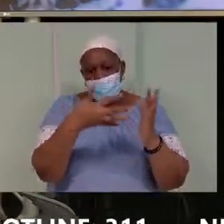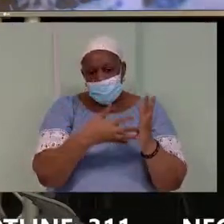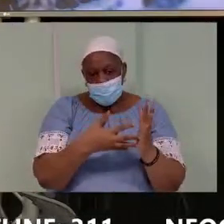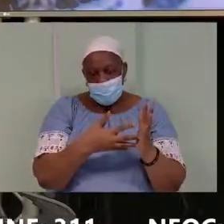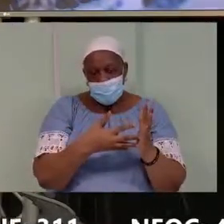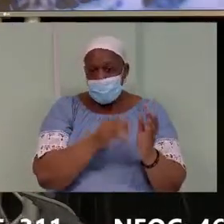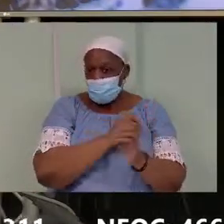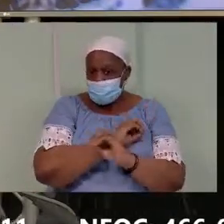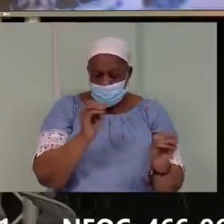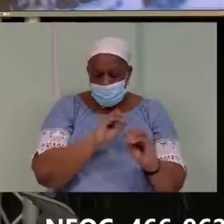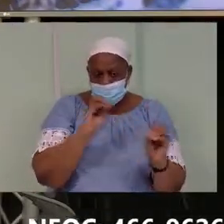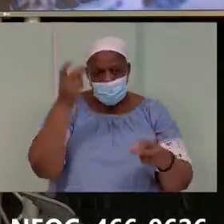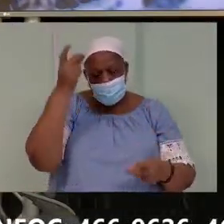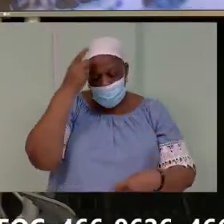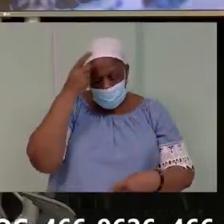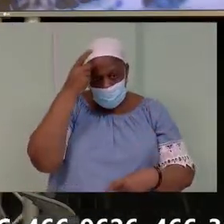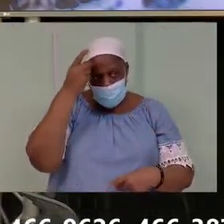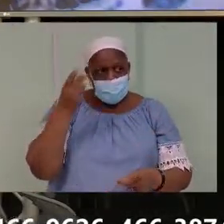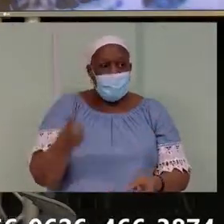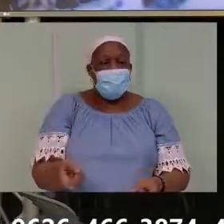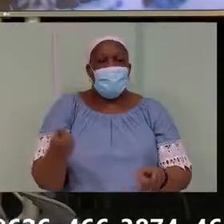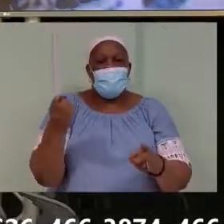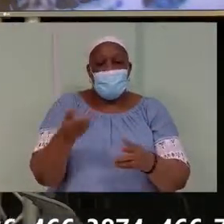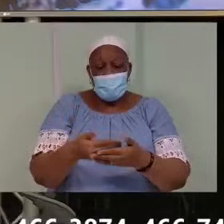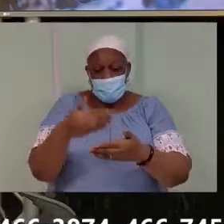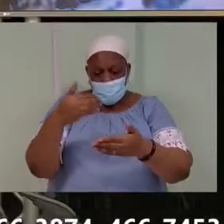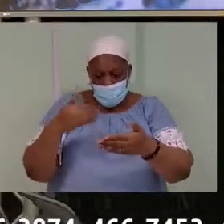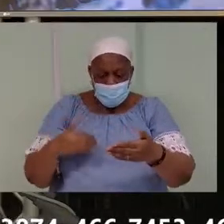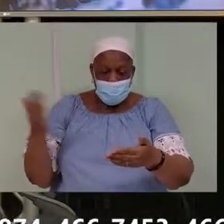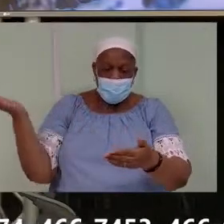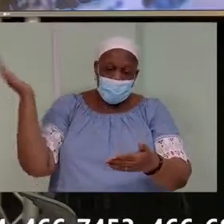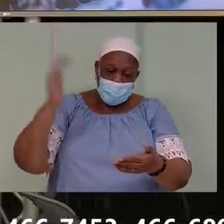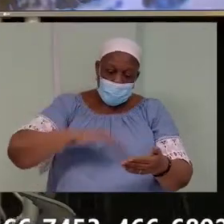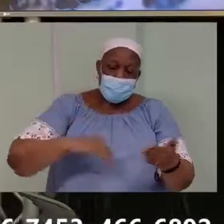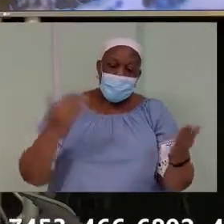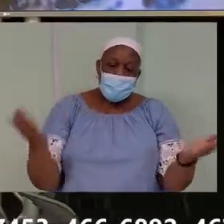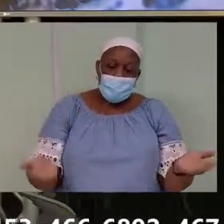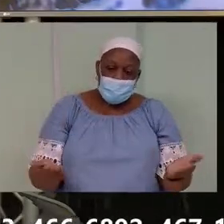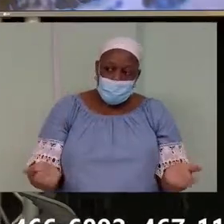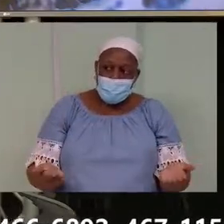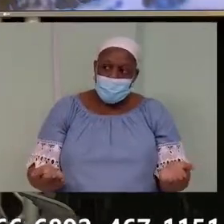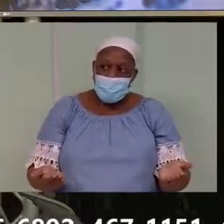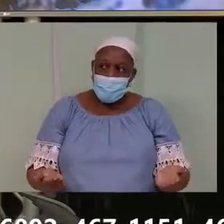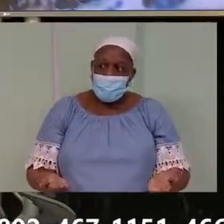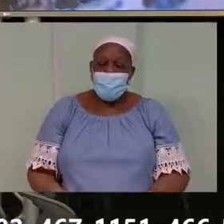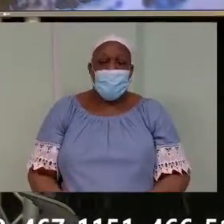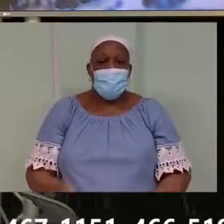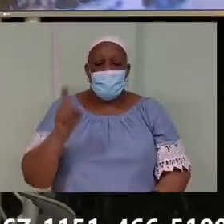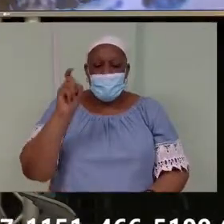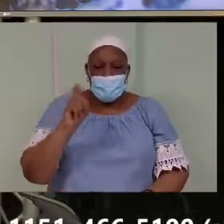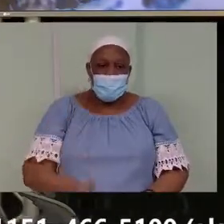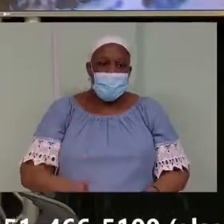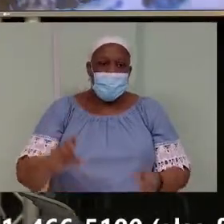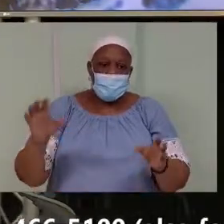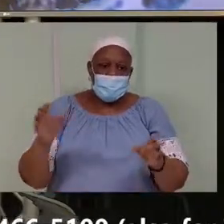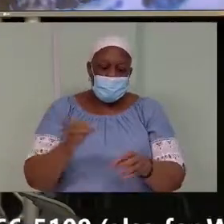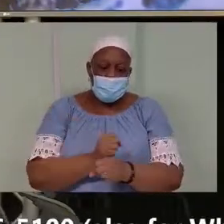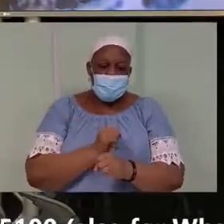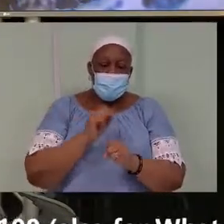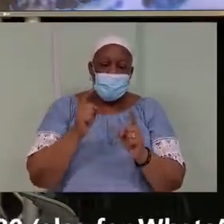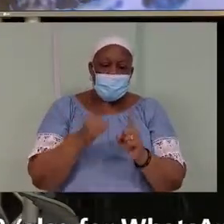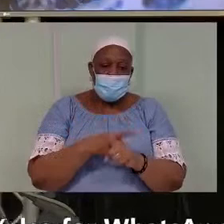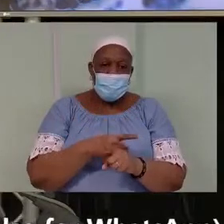prior to arriving in St. Kitts and Nevis. And this test must be submitted to the Chief Medical